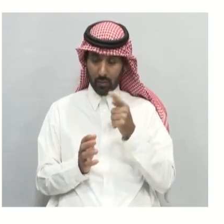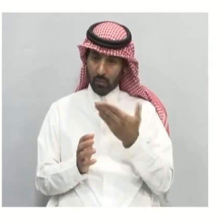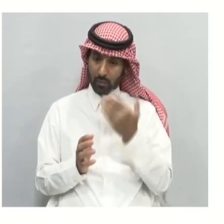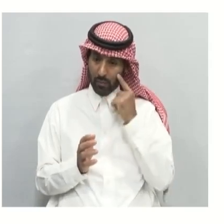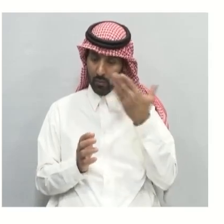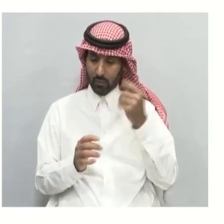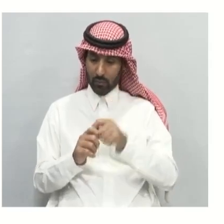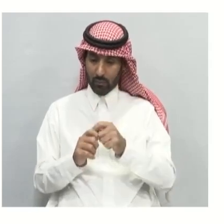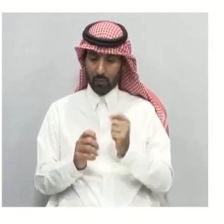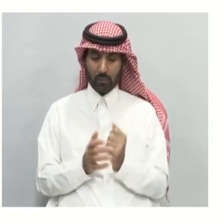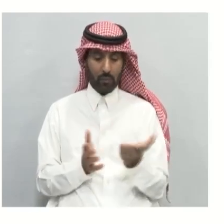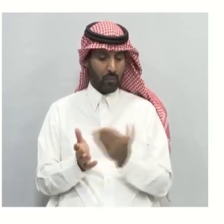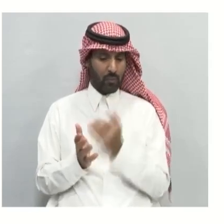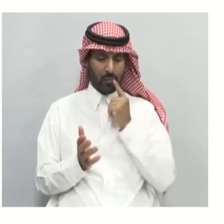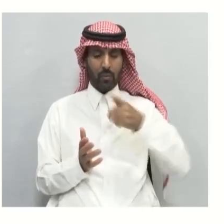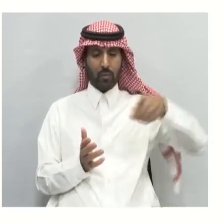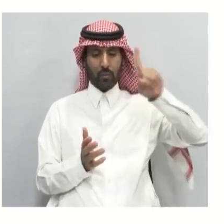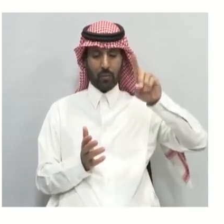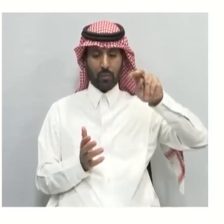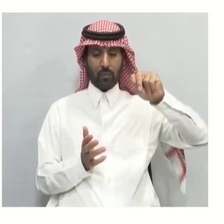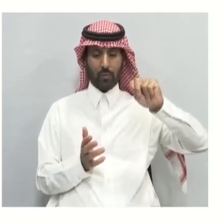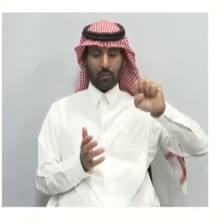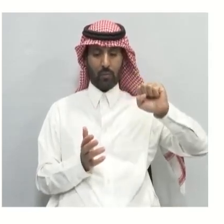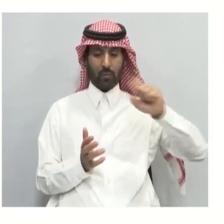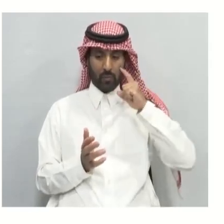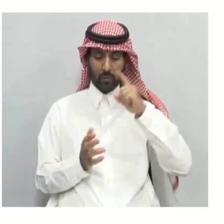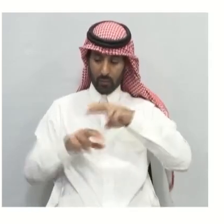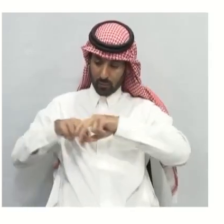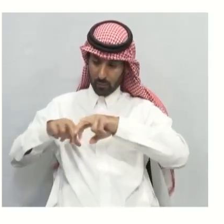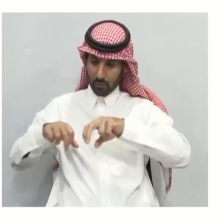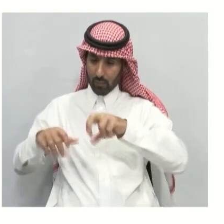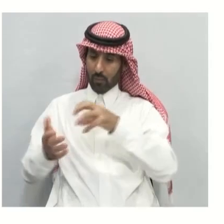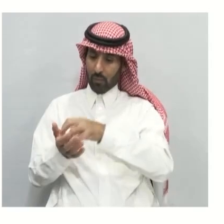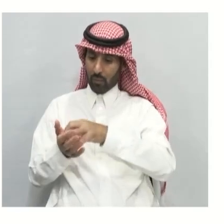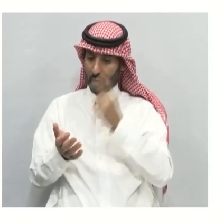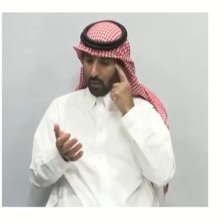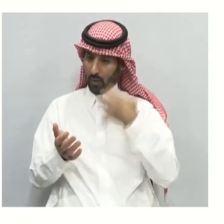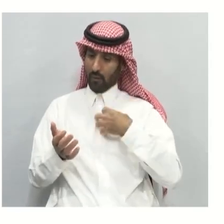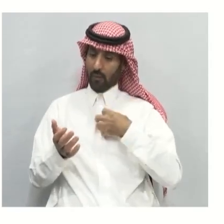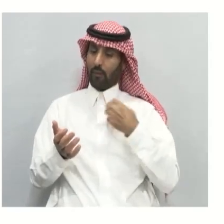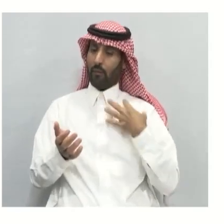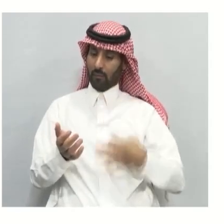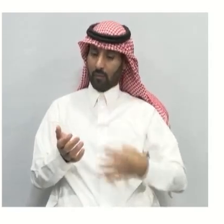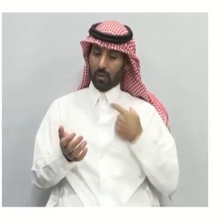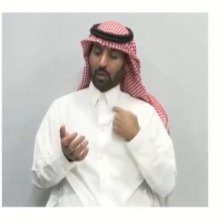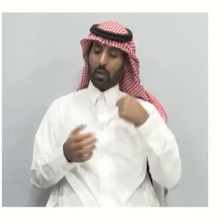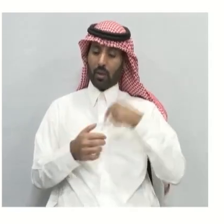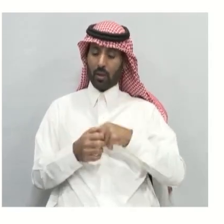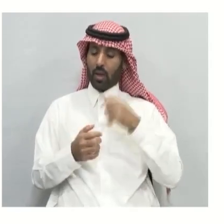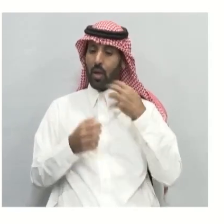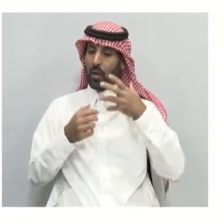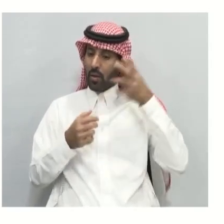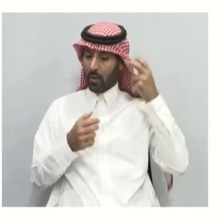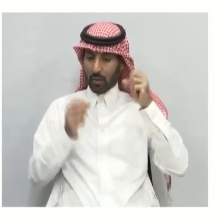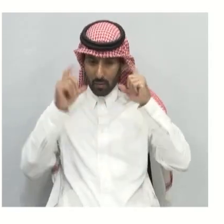invention. How about the DNA? It is actually in our bodies. Then scientists found